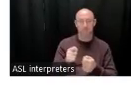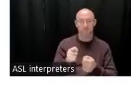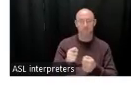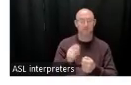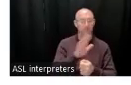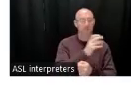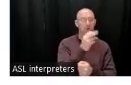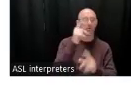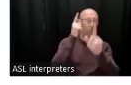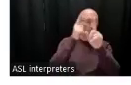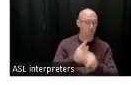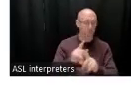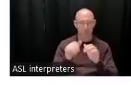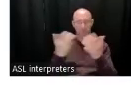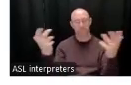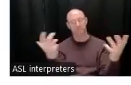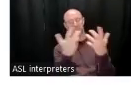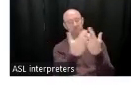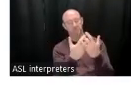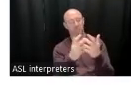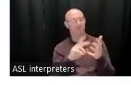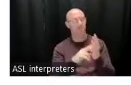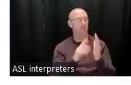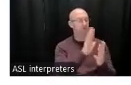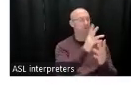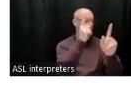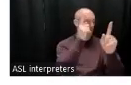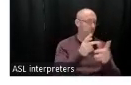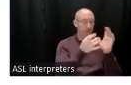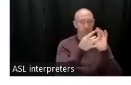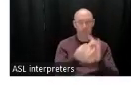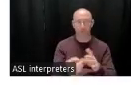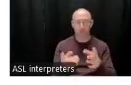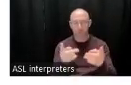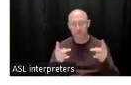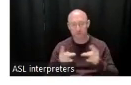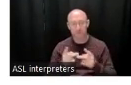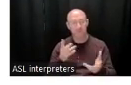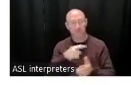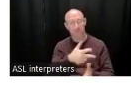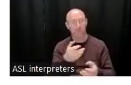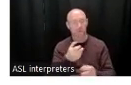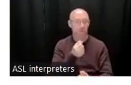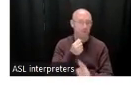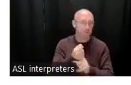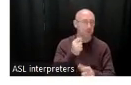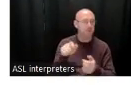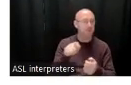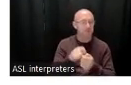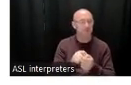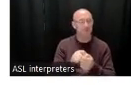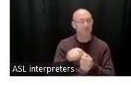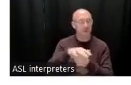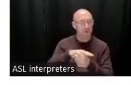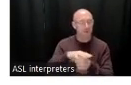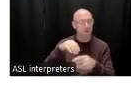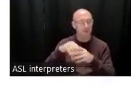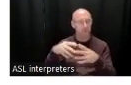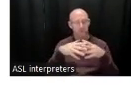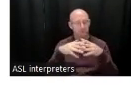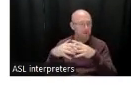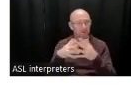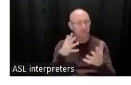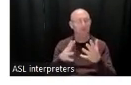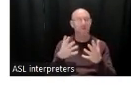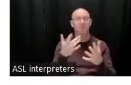own goals. So they may have goals related to place. They may want to have impacts in certain targeted areas of the country. They may want to spread